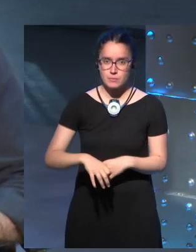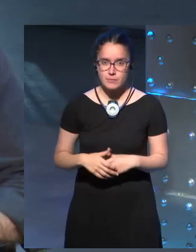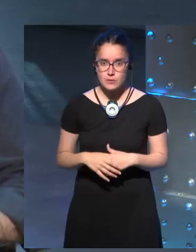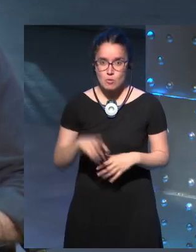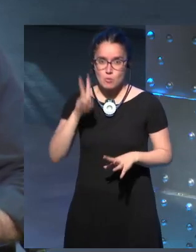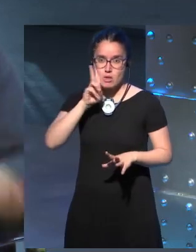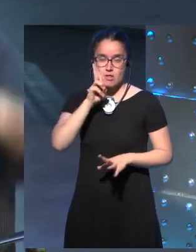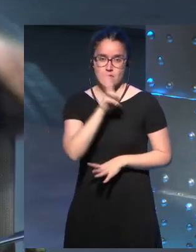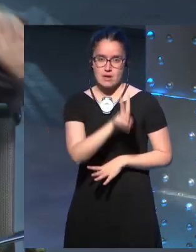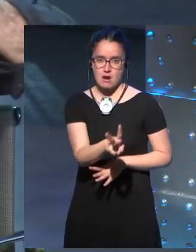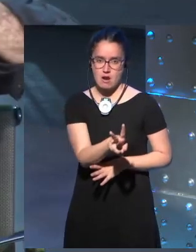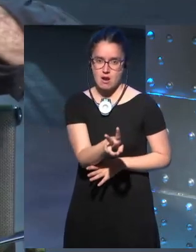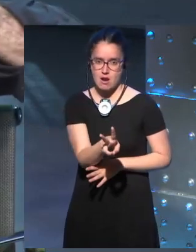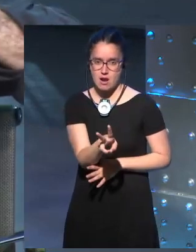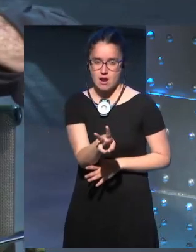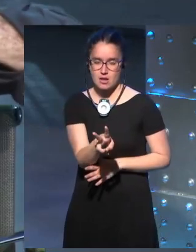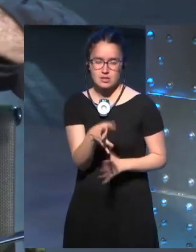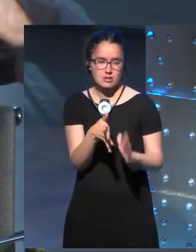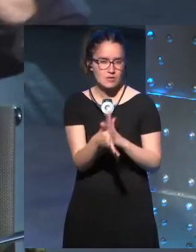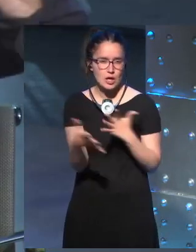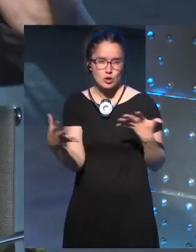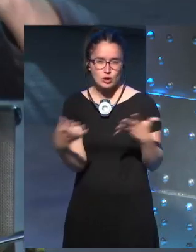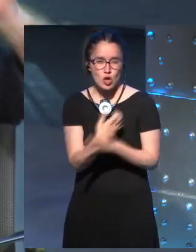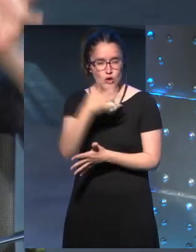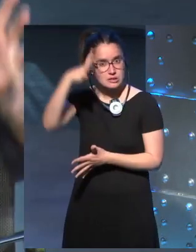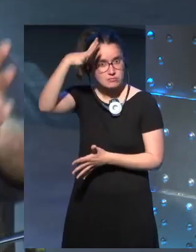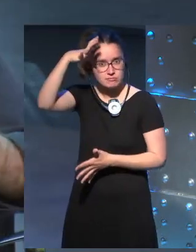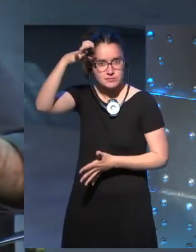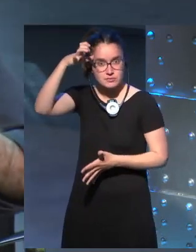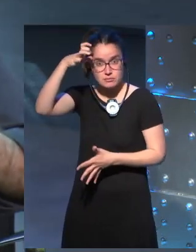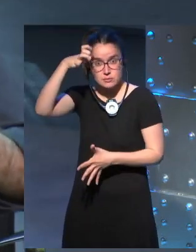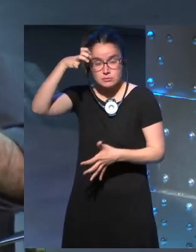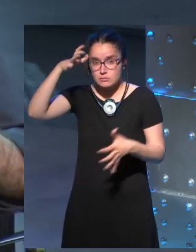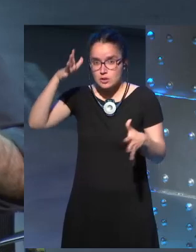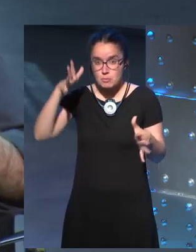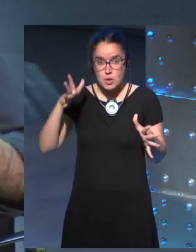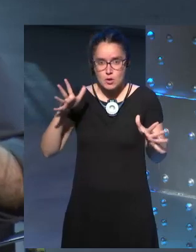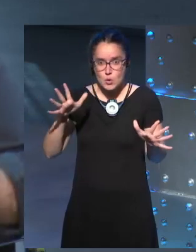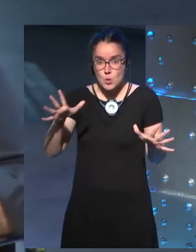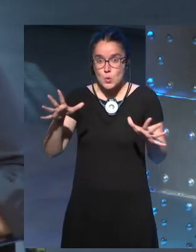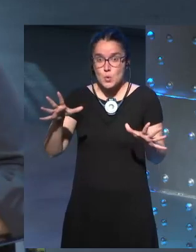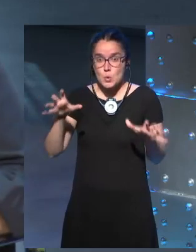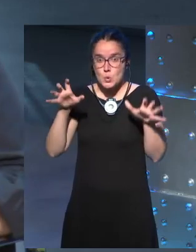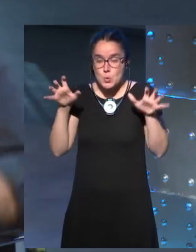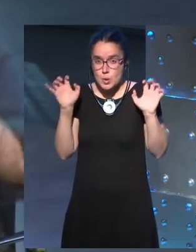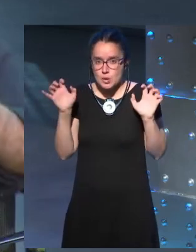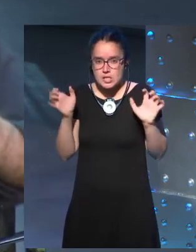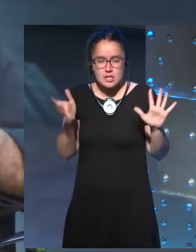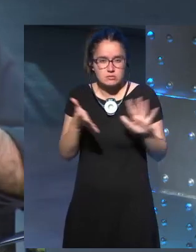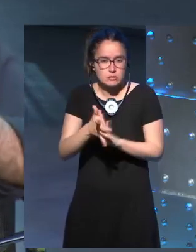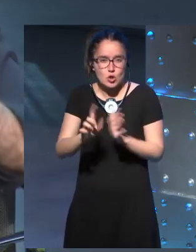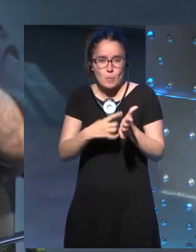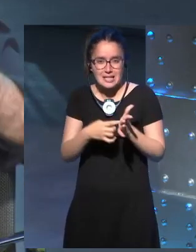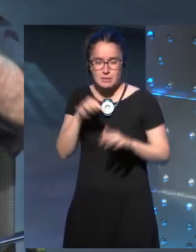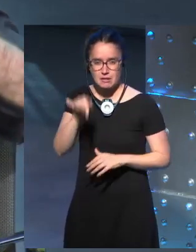see all of his senses are completely turned on, and he's completely there and